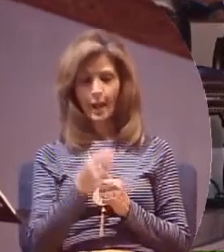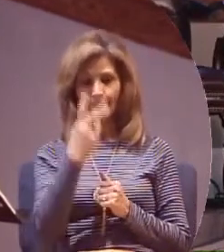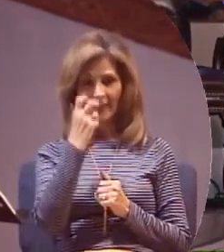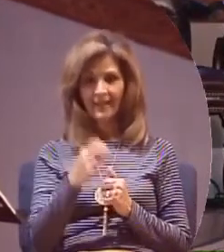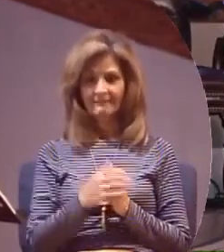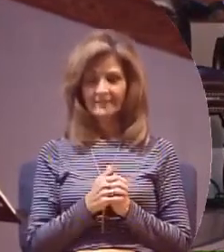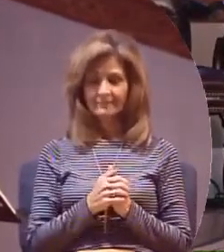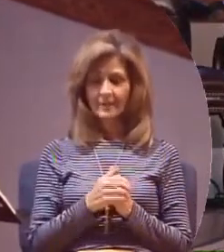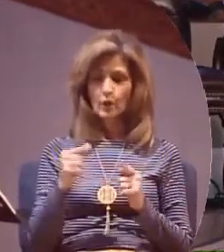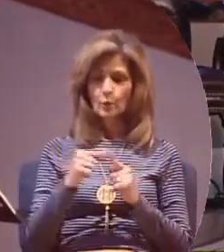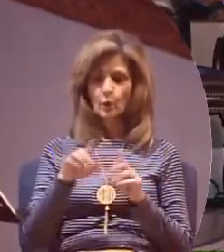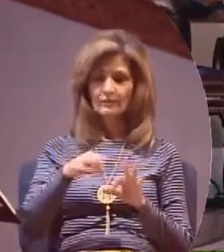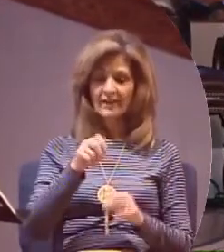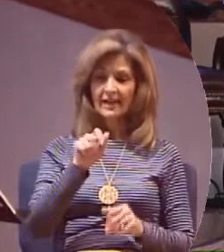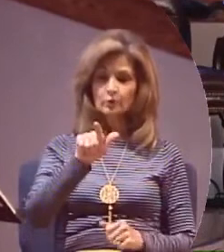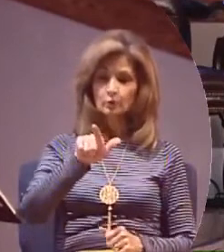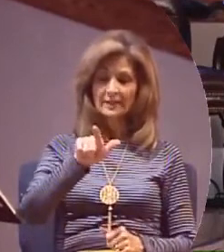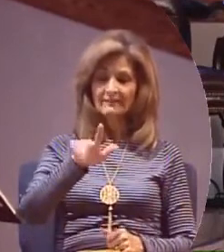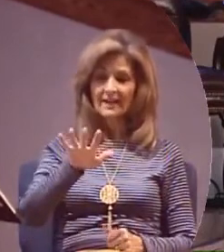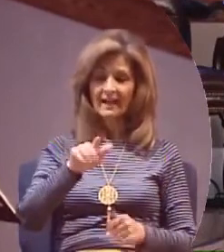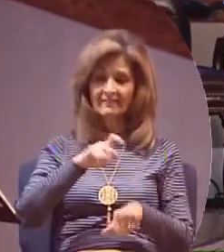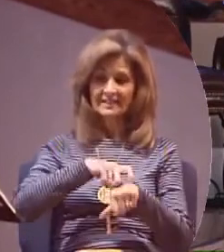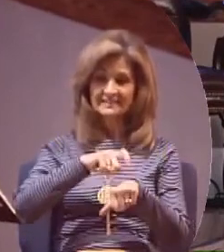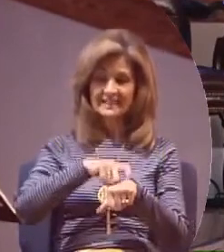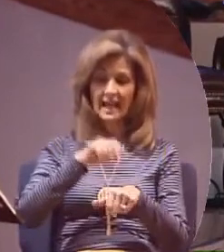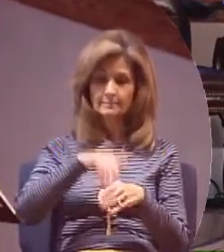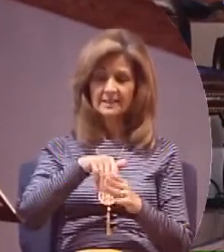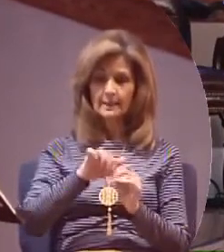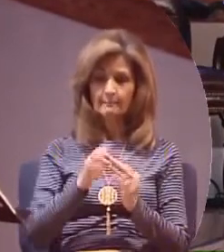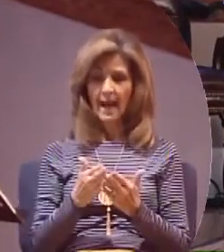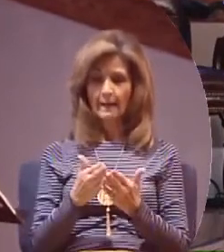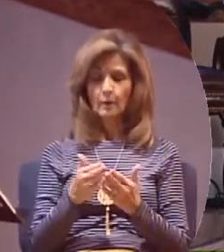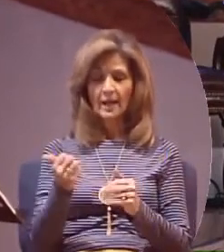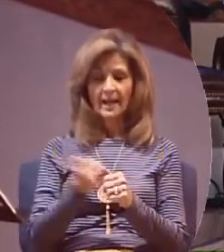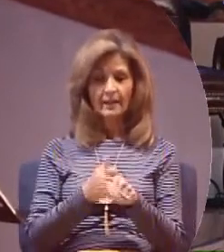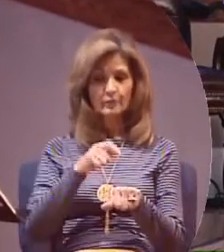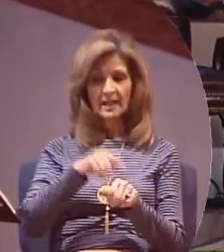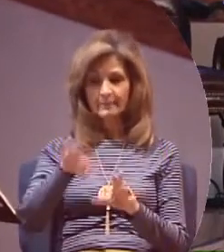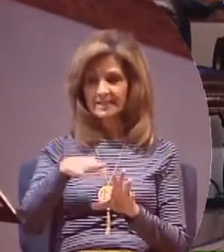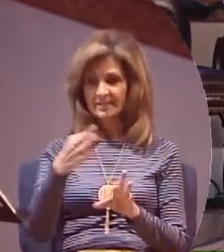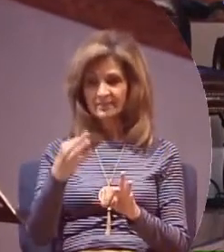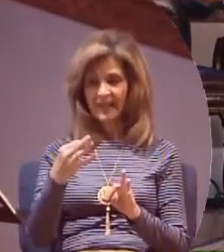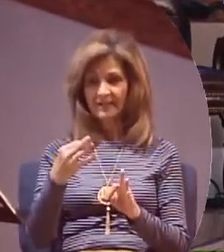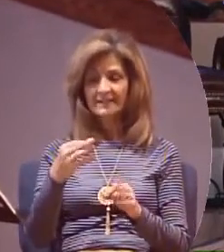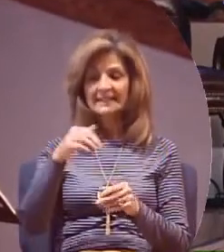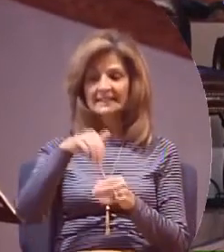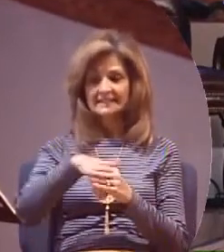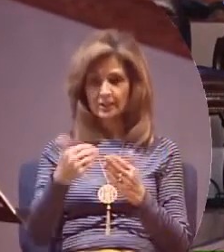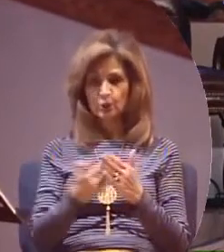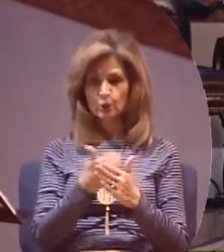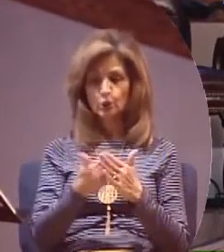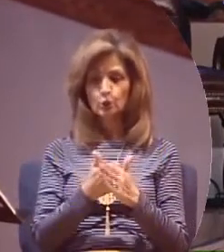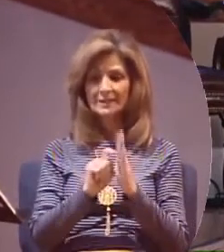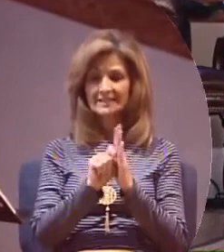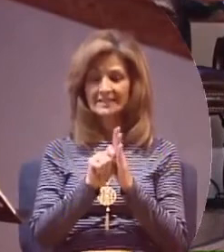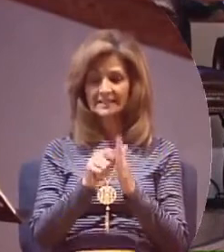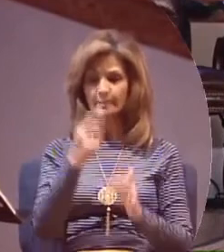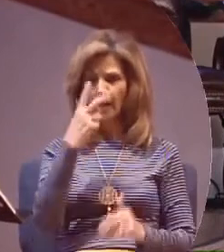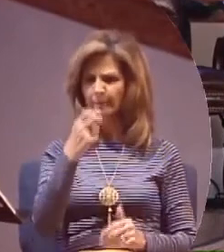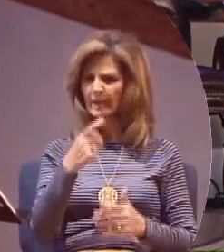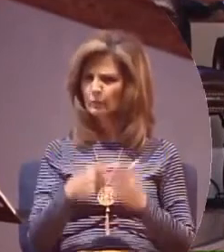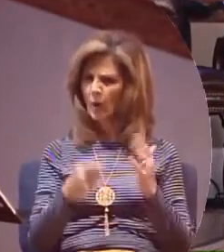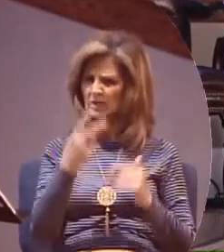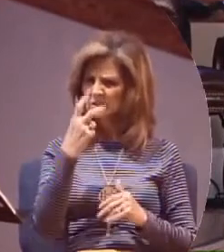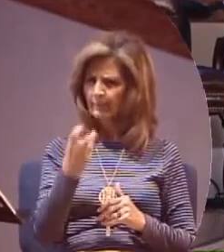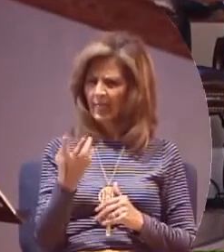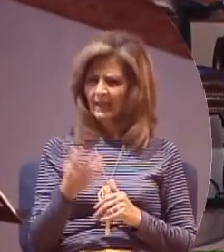Unbelief. The word's found 25 times in the Bible. Every time it's found is in the New Testament. Unbelief. What is